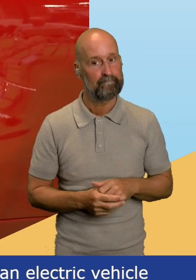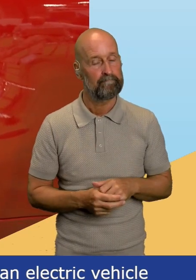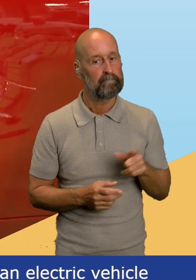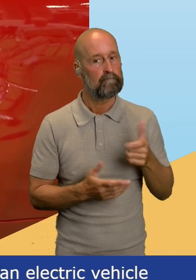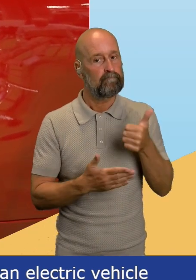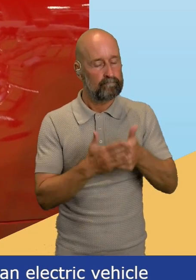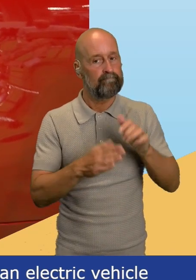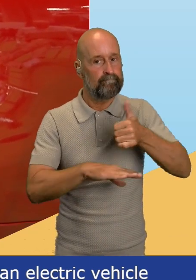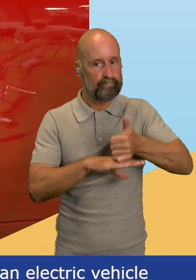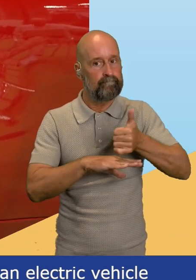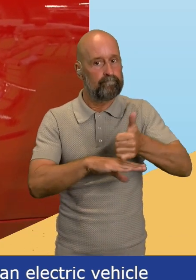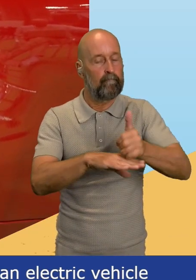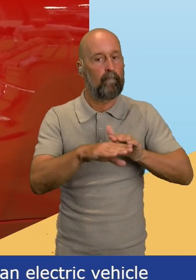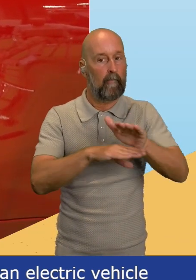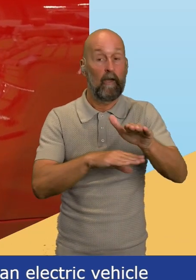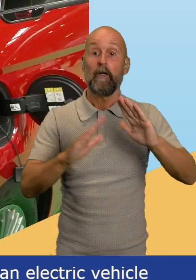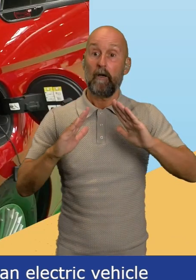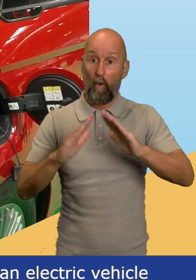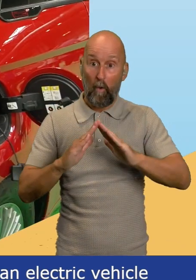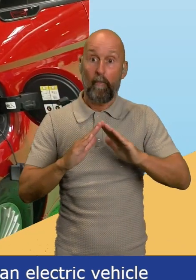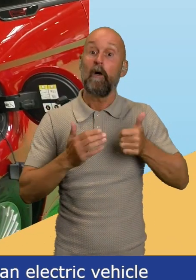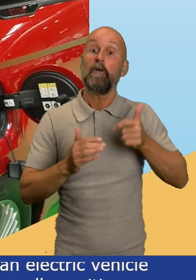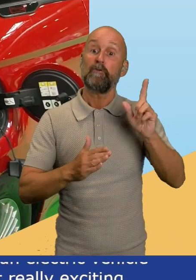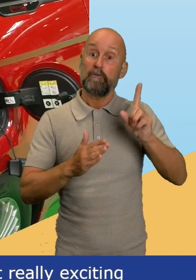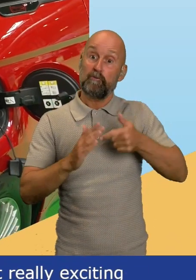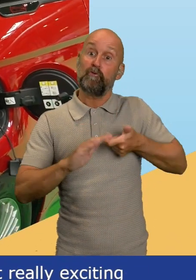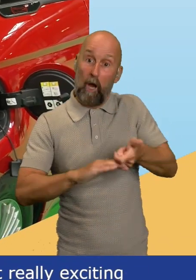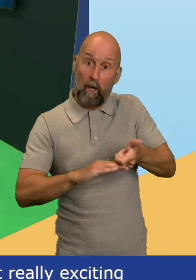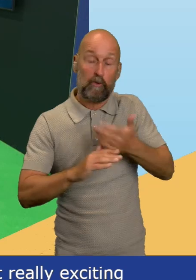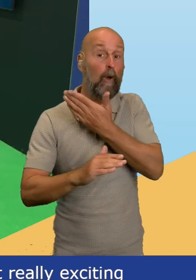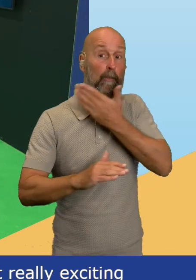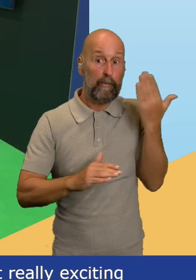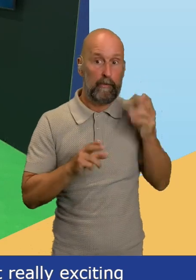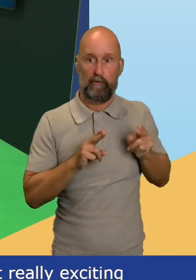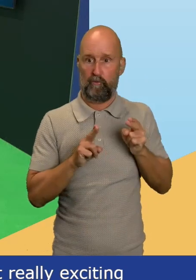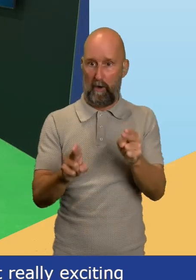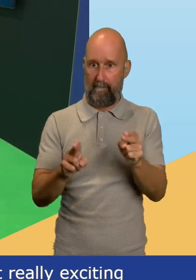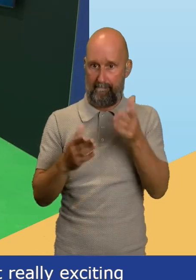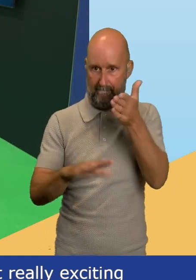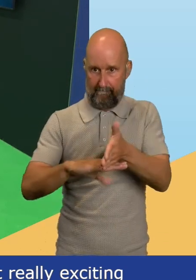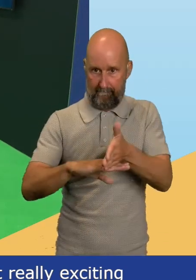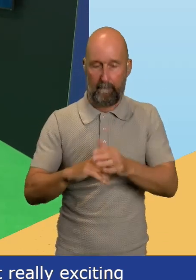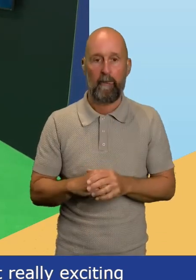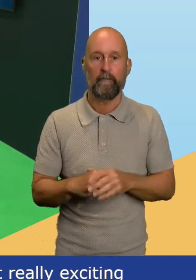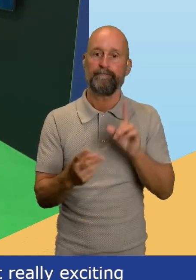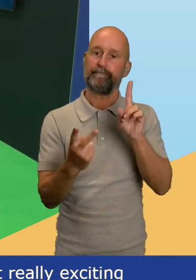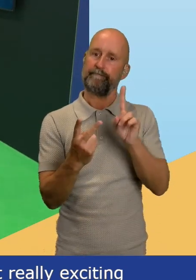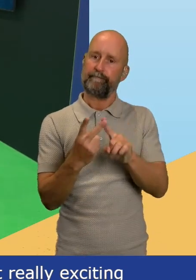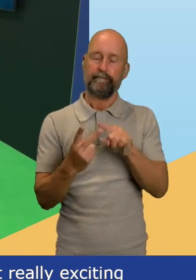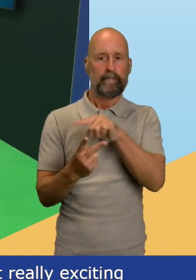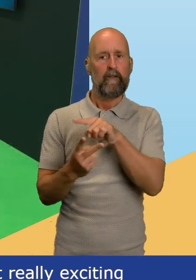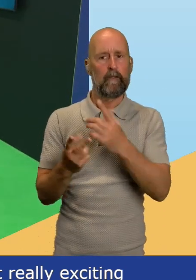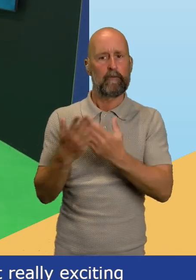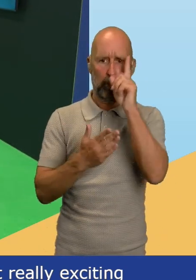on to get people to be able to charge at home without a driveway. So that's the innovation hub. We've also got a project that's really close to my